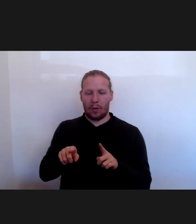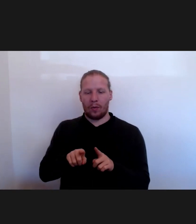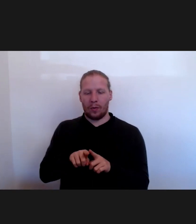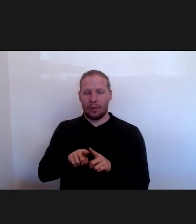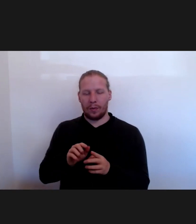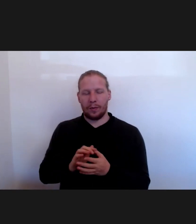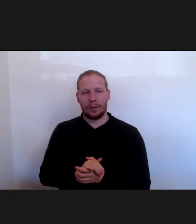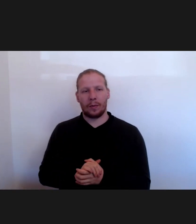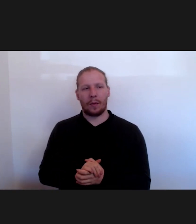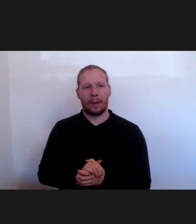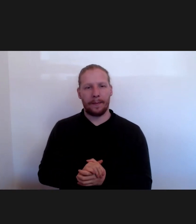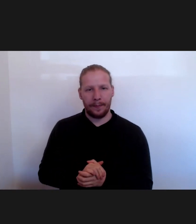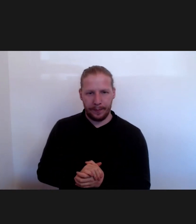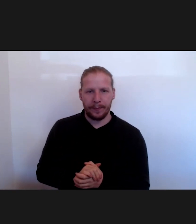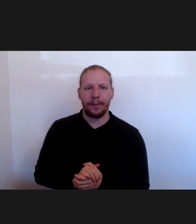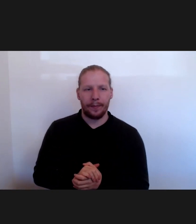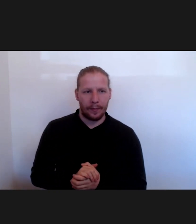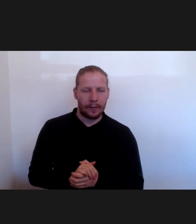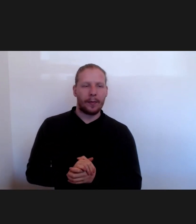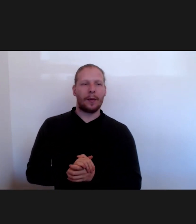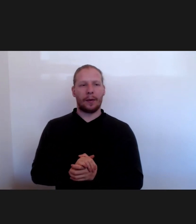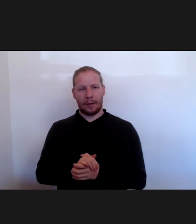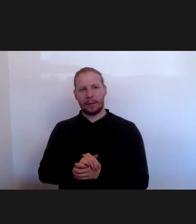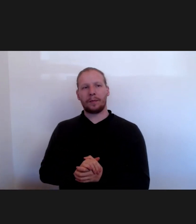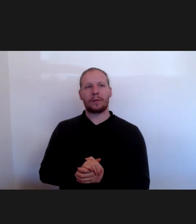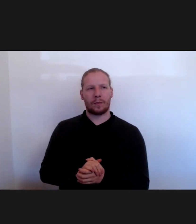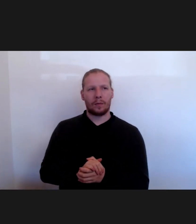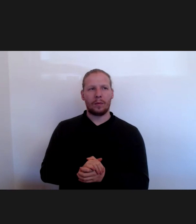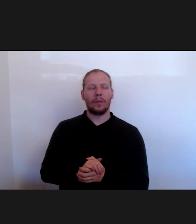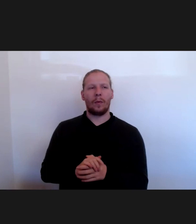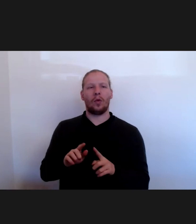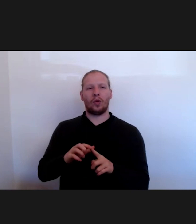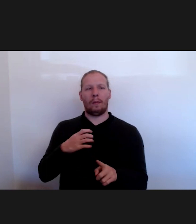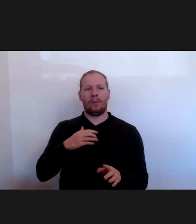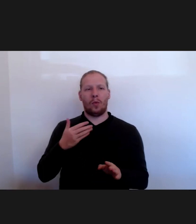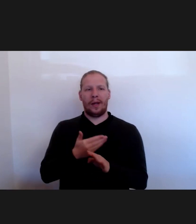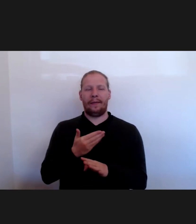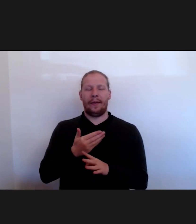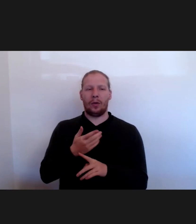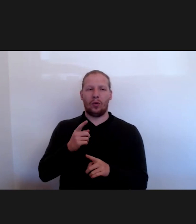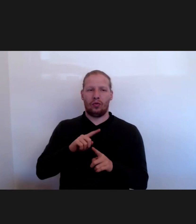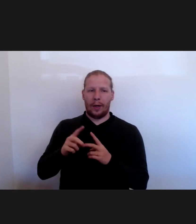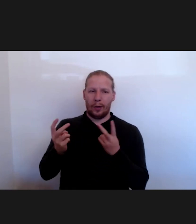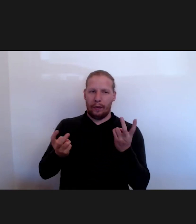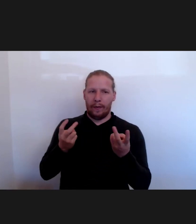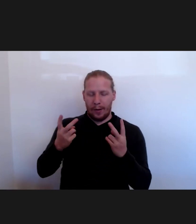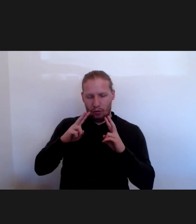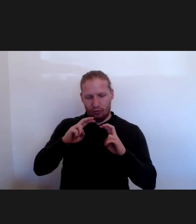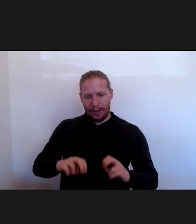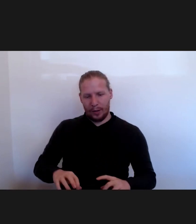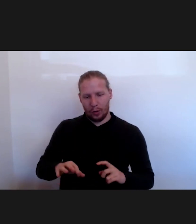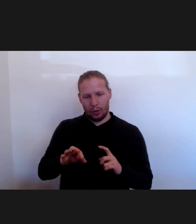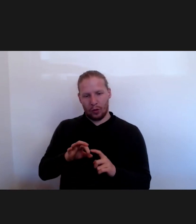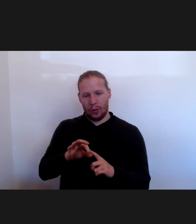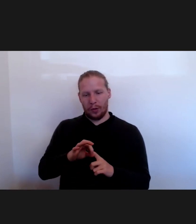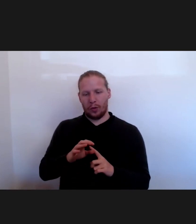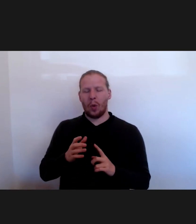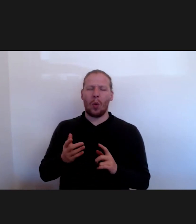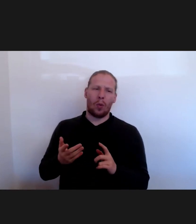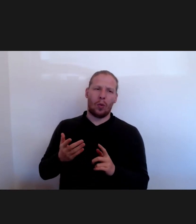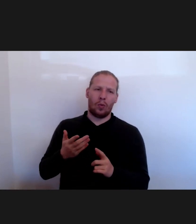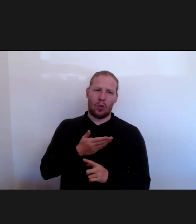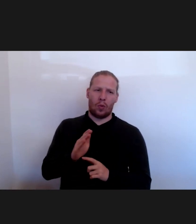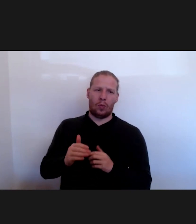some of the put more effort to make either the finding or research questions or the whole process more